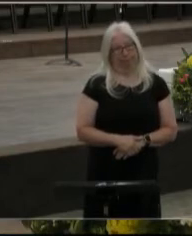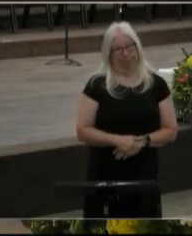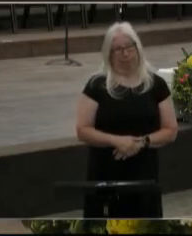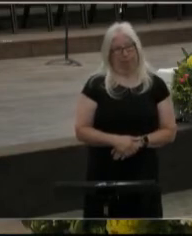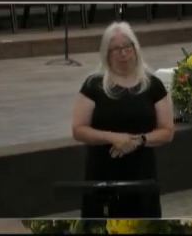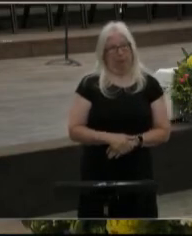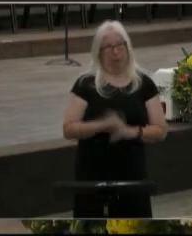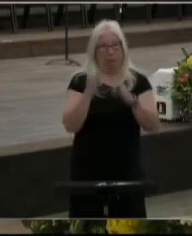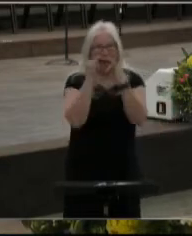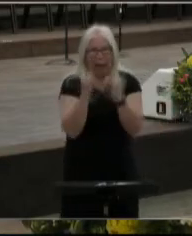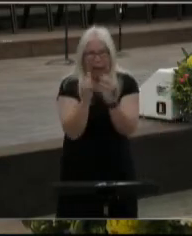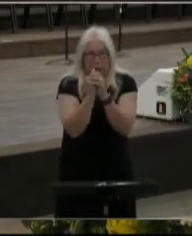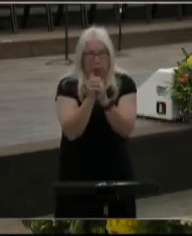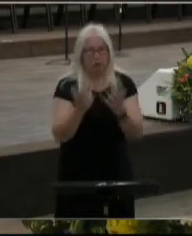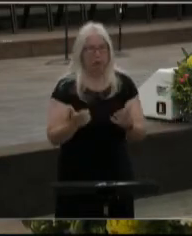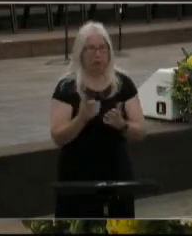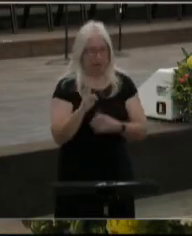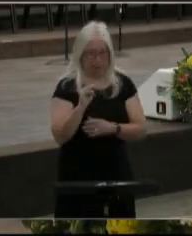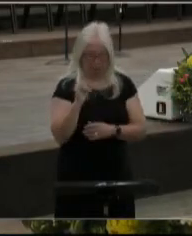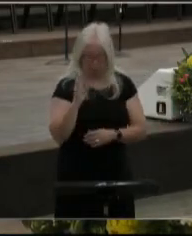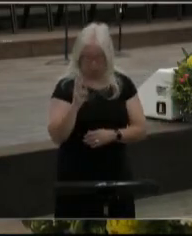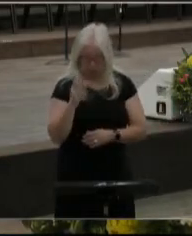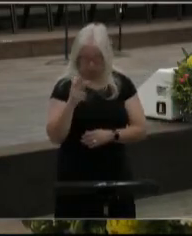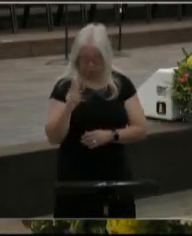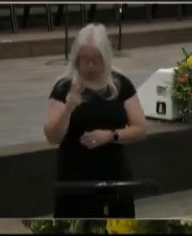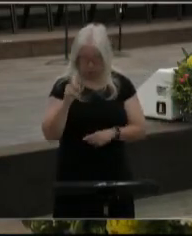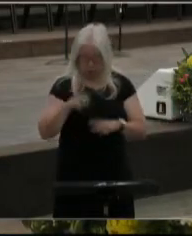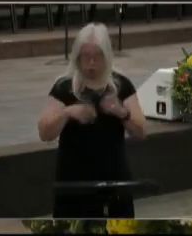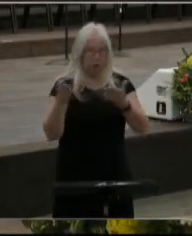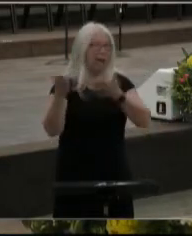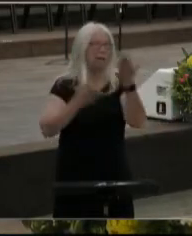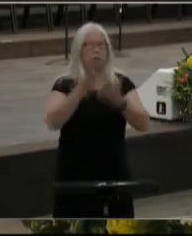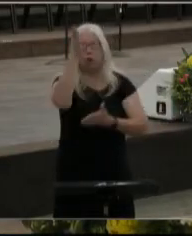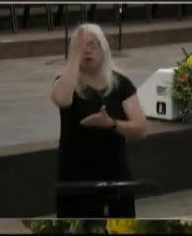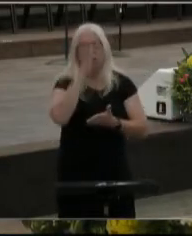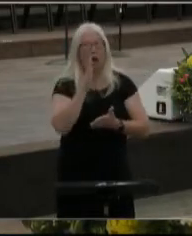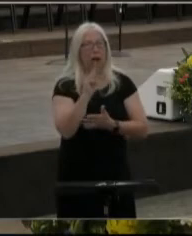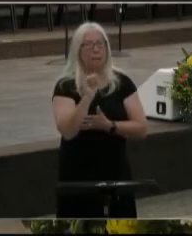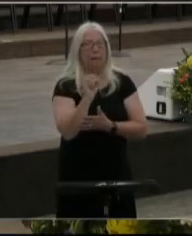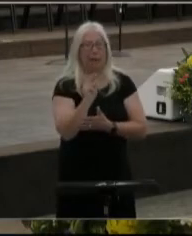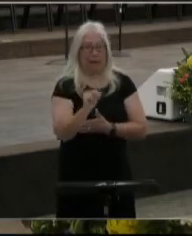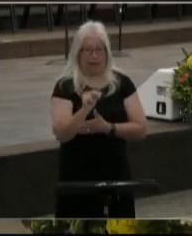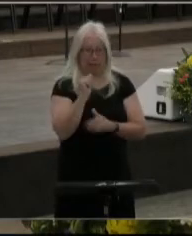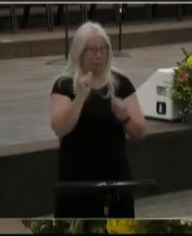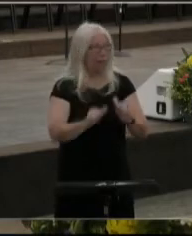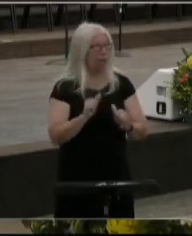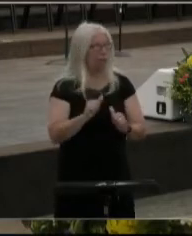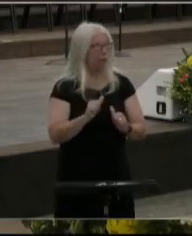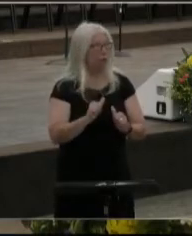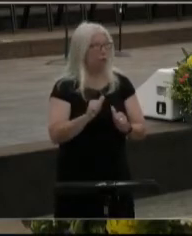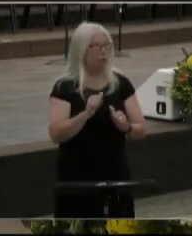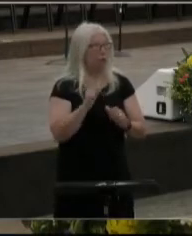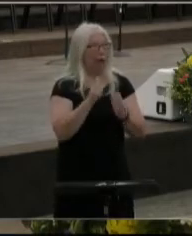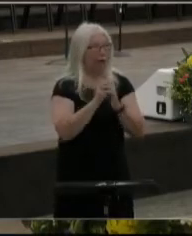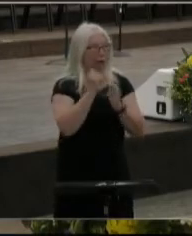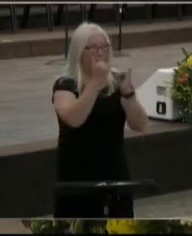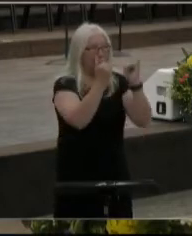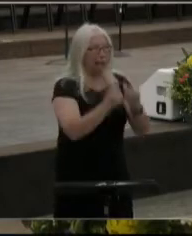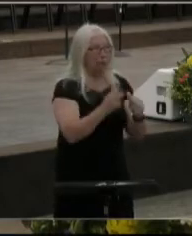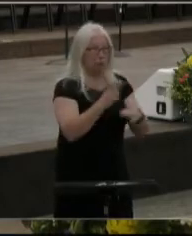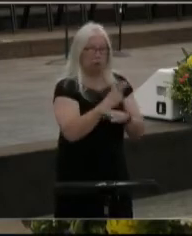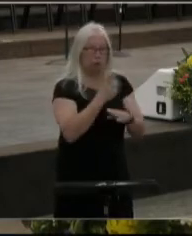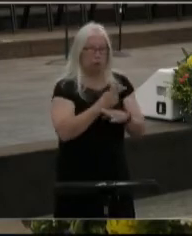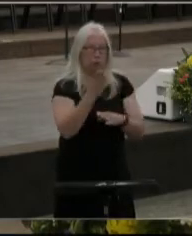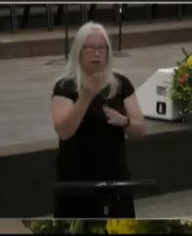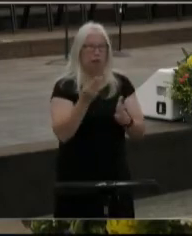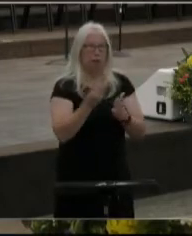Some will idolize work. God, he said in Matthew 6:24, man, you can't serve God and mammon. It's impossible. So don't idolize it. It just uses